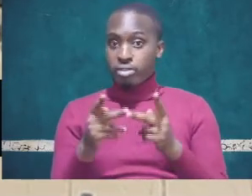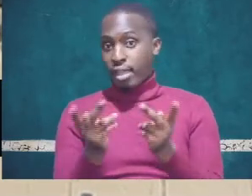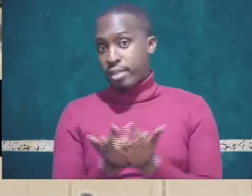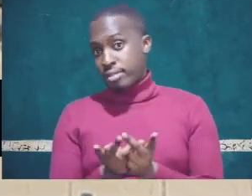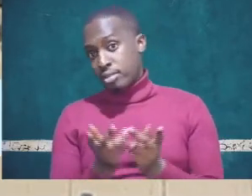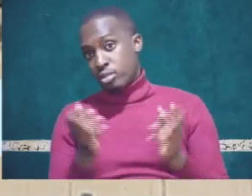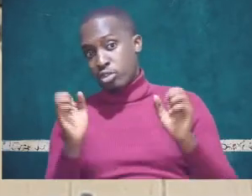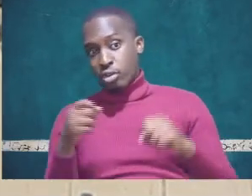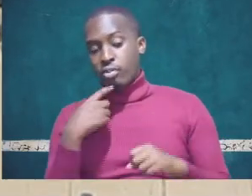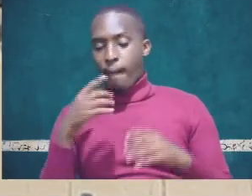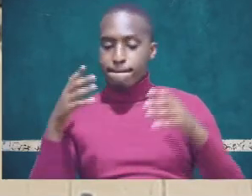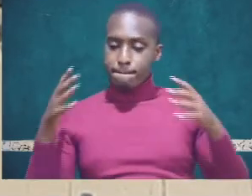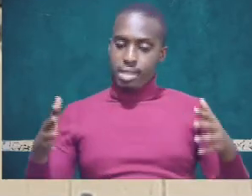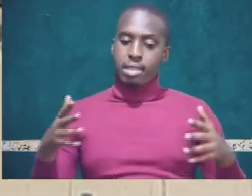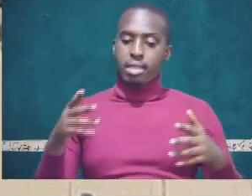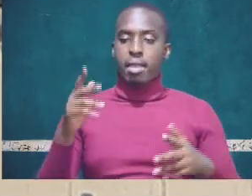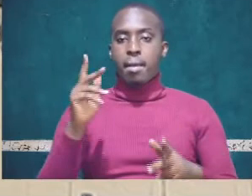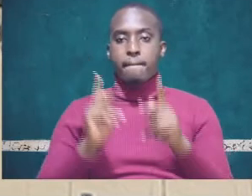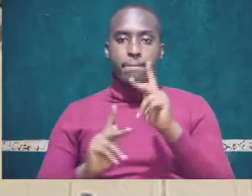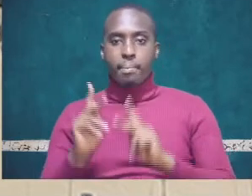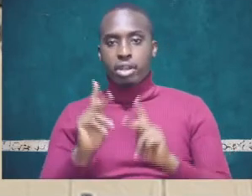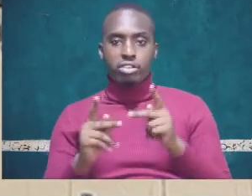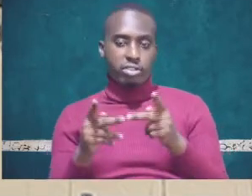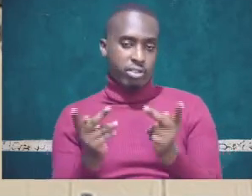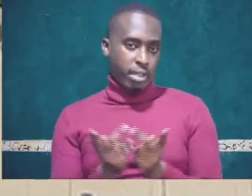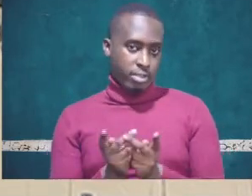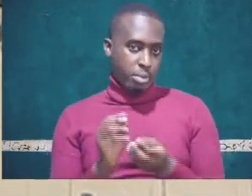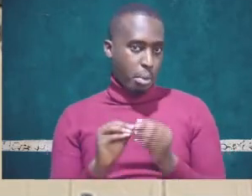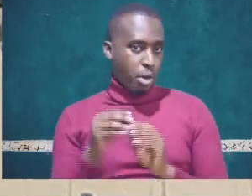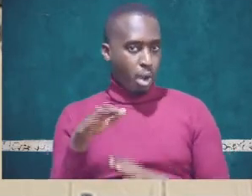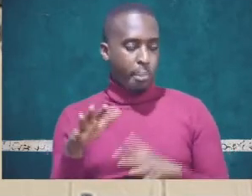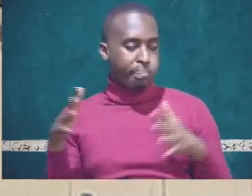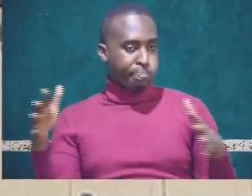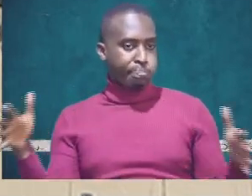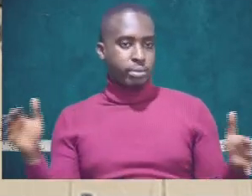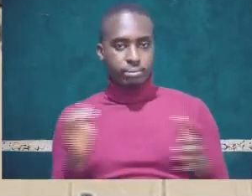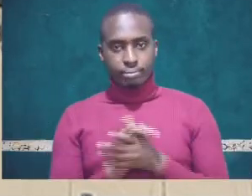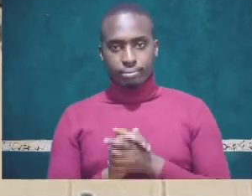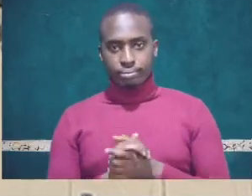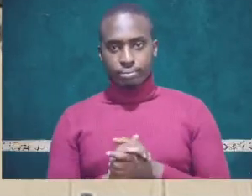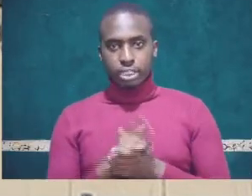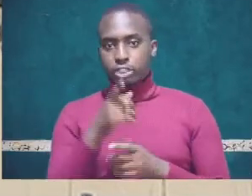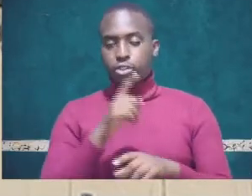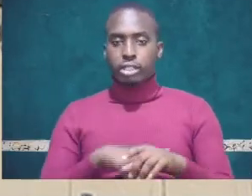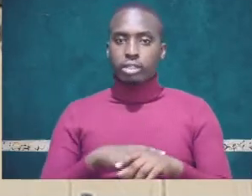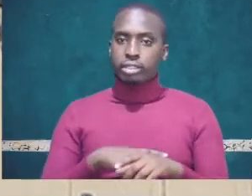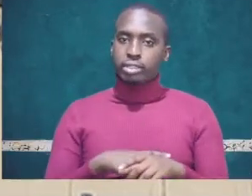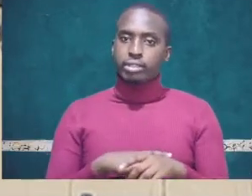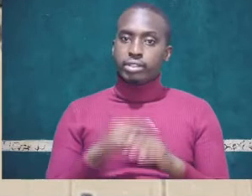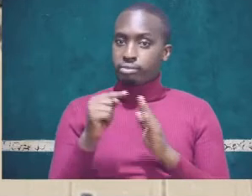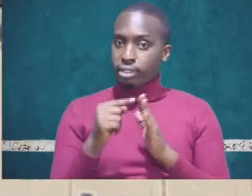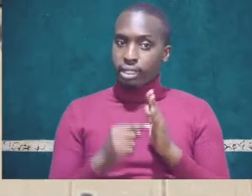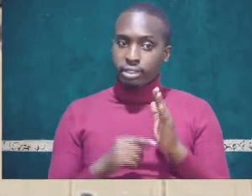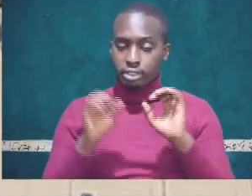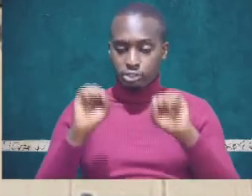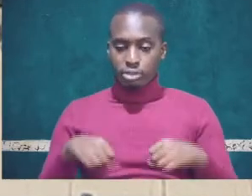about maybe big population size. A large population So those are favorable factors that